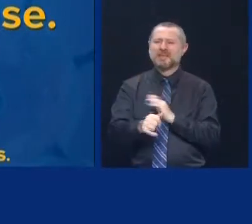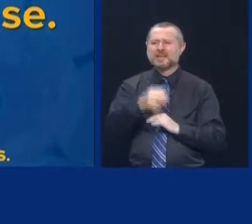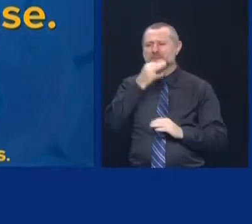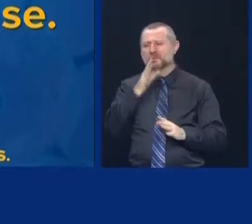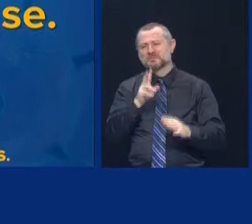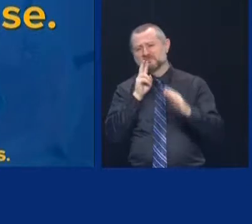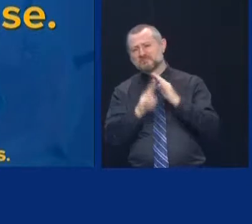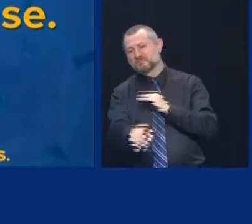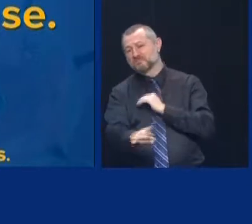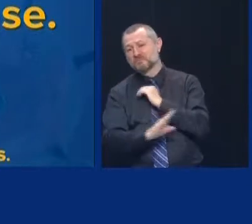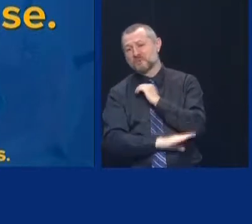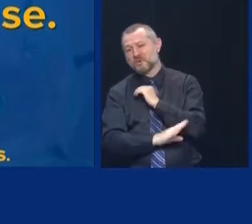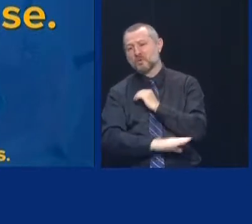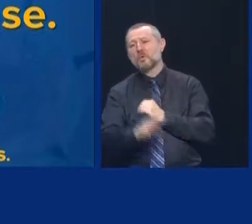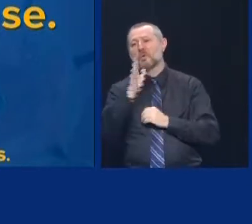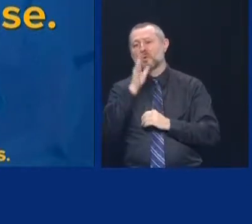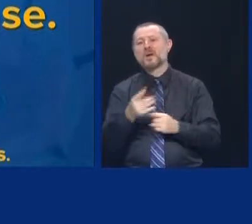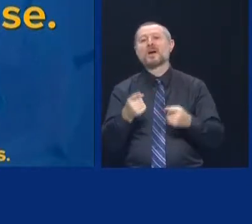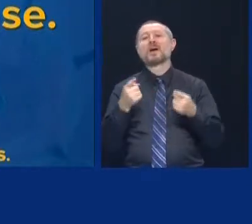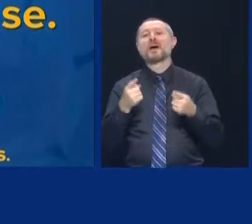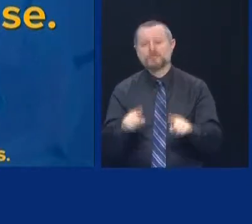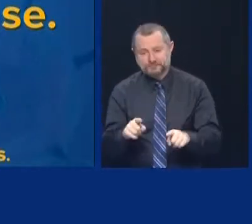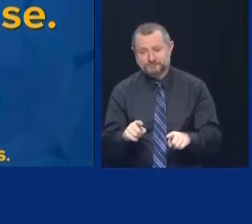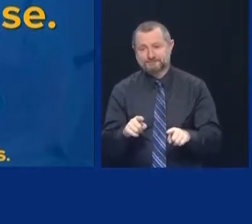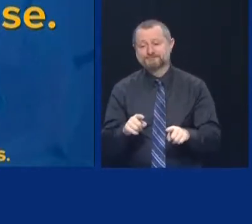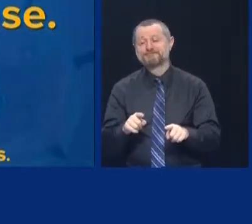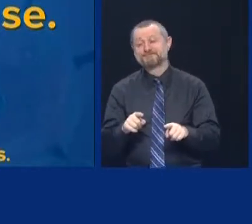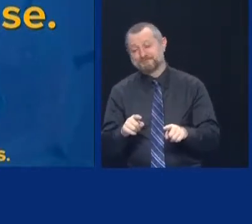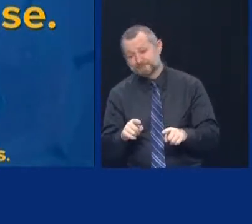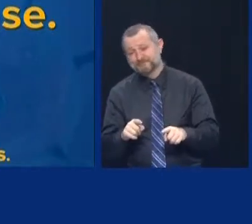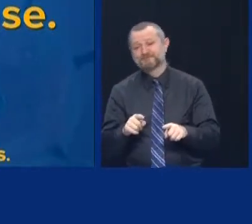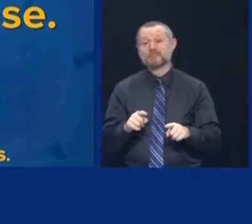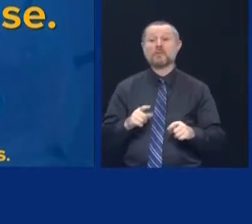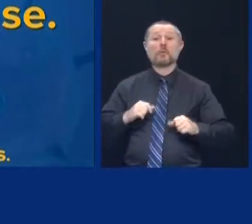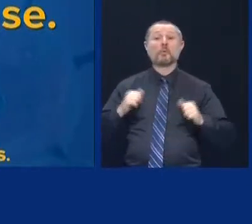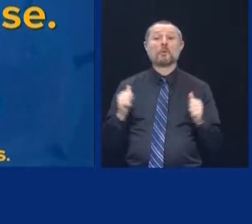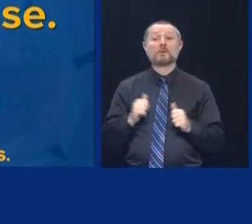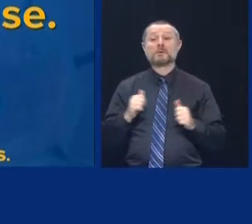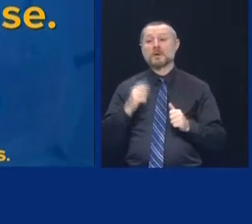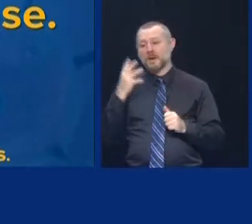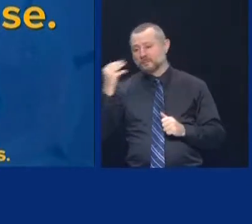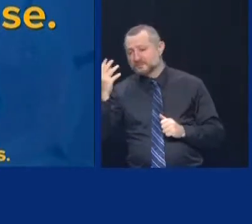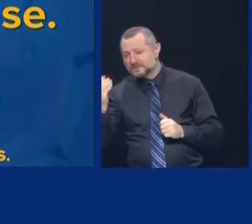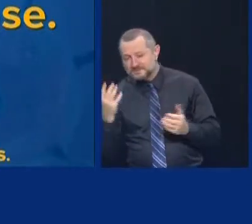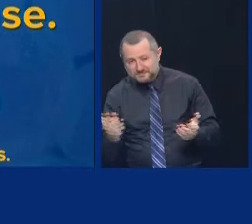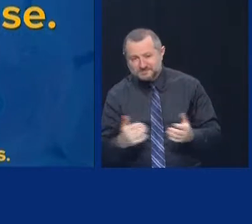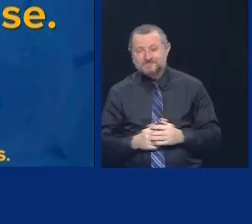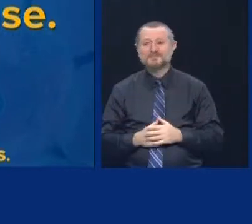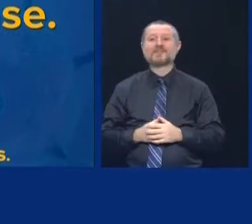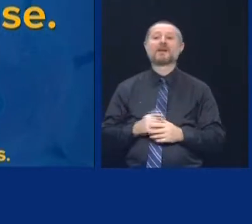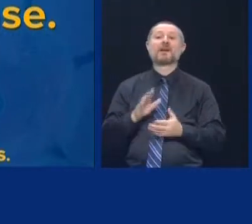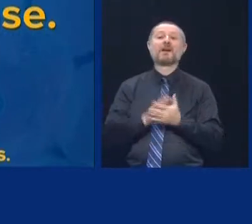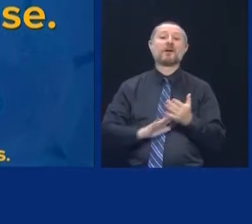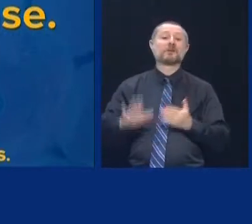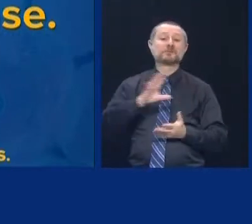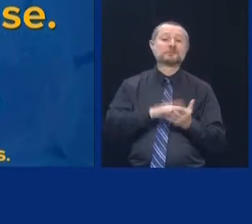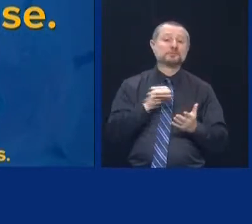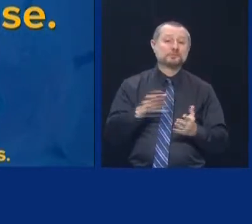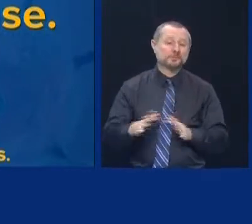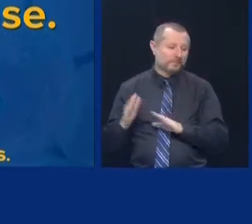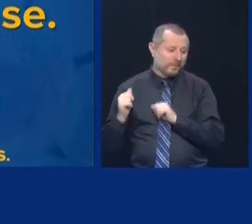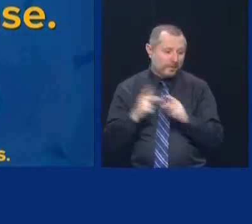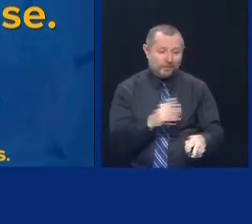what you're going to see is the weather gets colder, college students are going to be coming